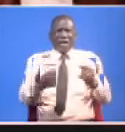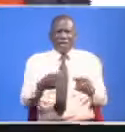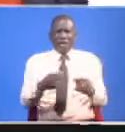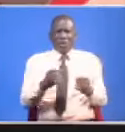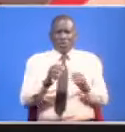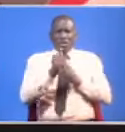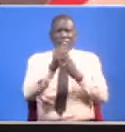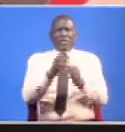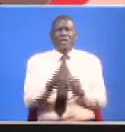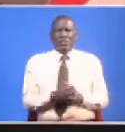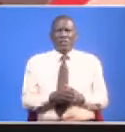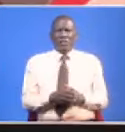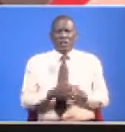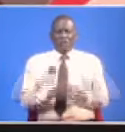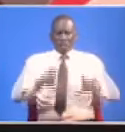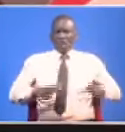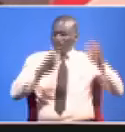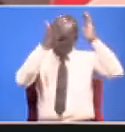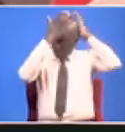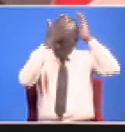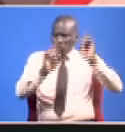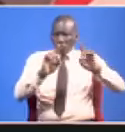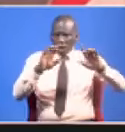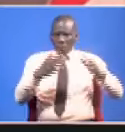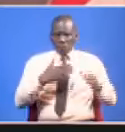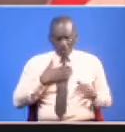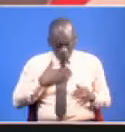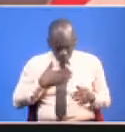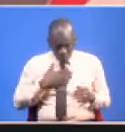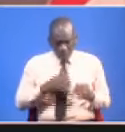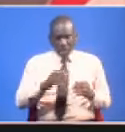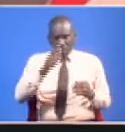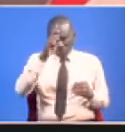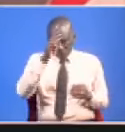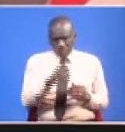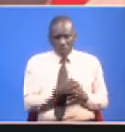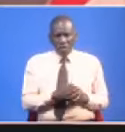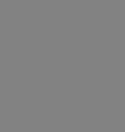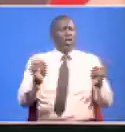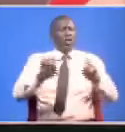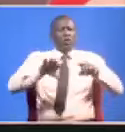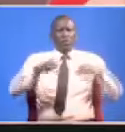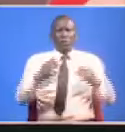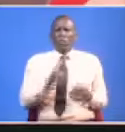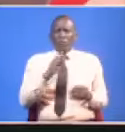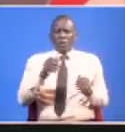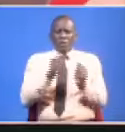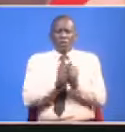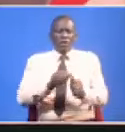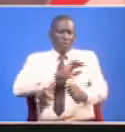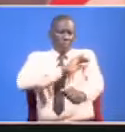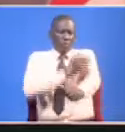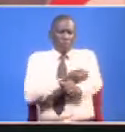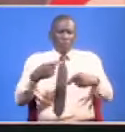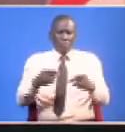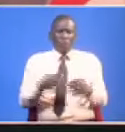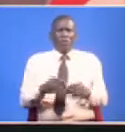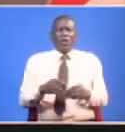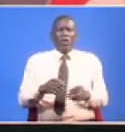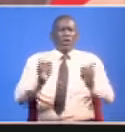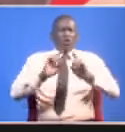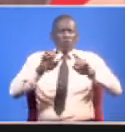the leaders. The life of a bishop is not about honor and respect. It's not about being with the powerful. It is